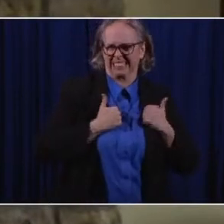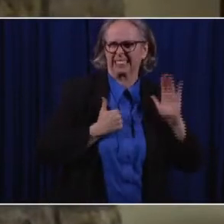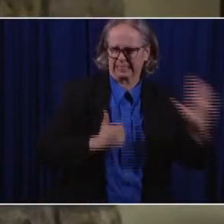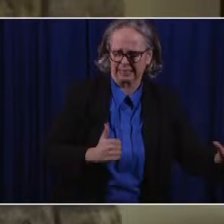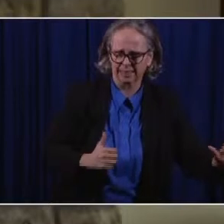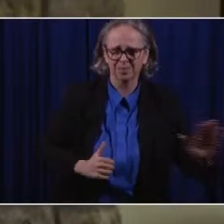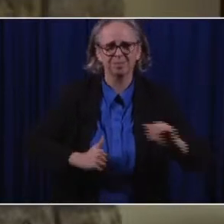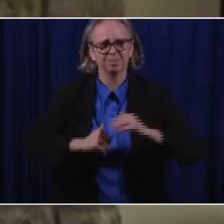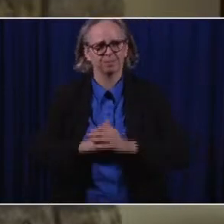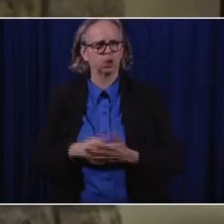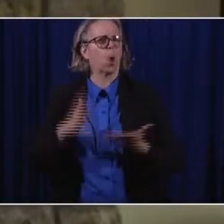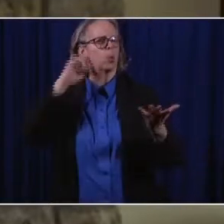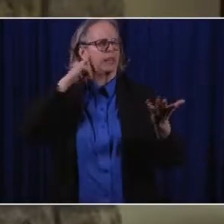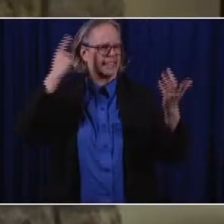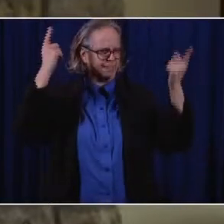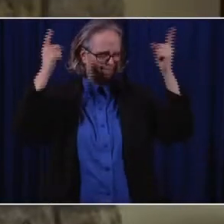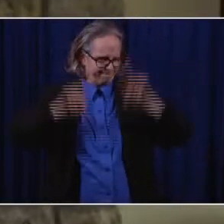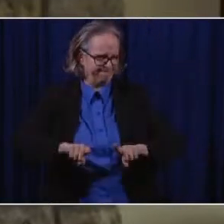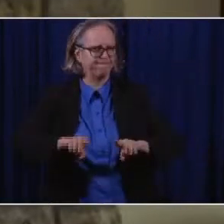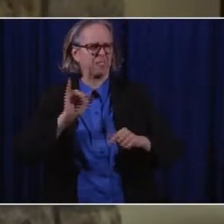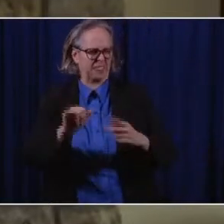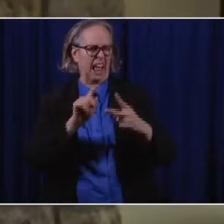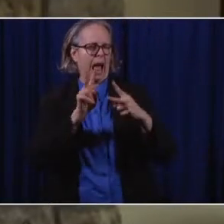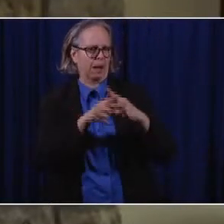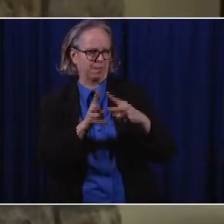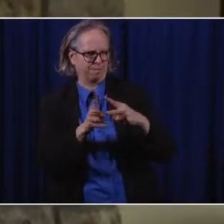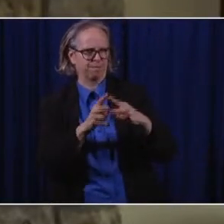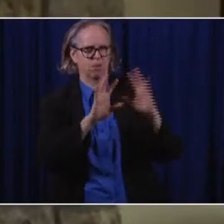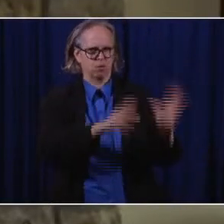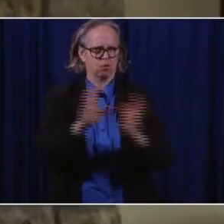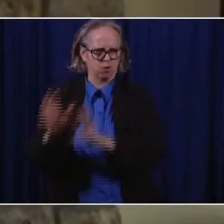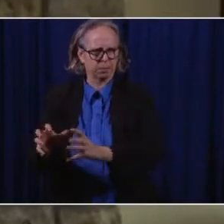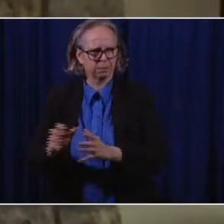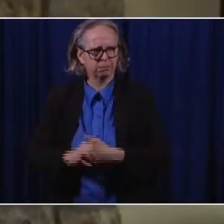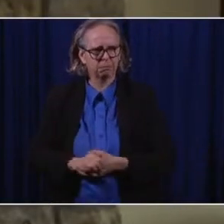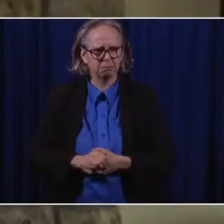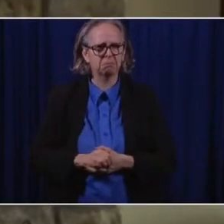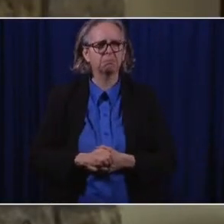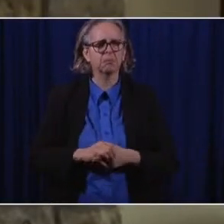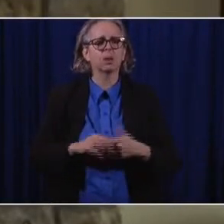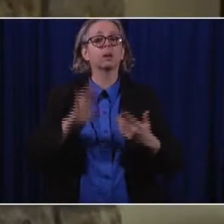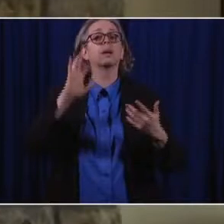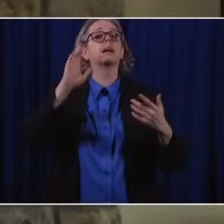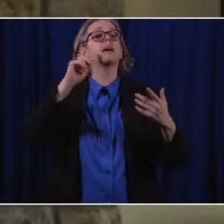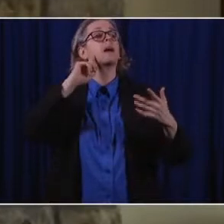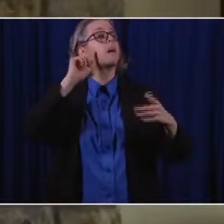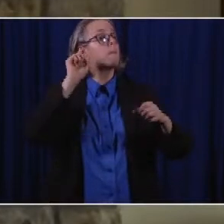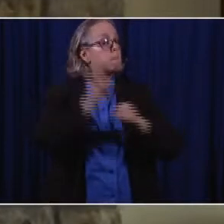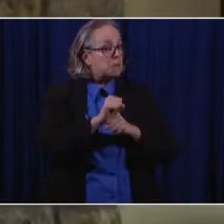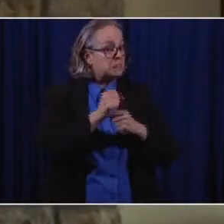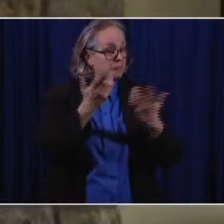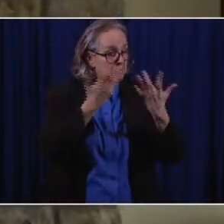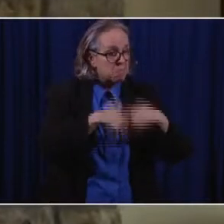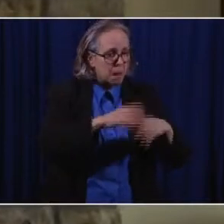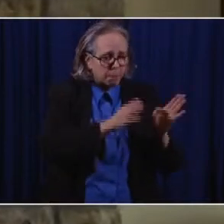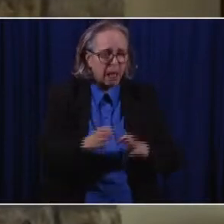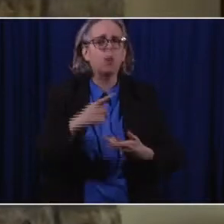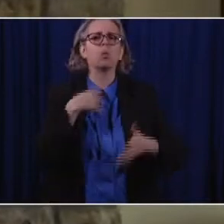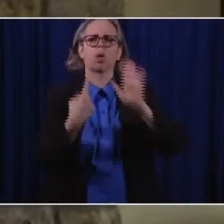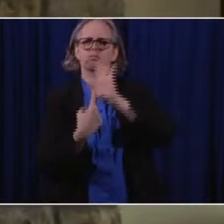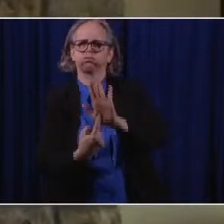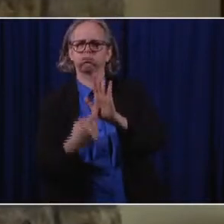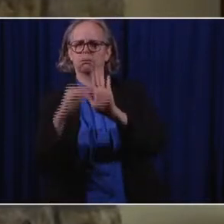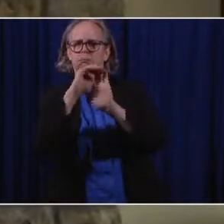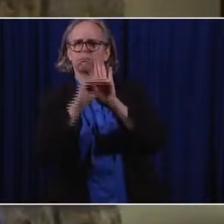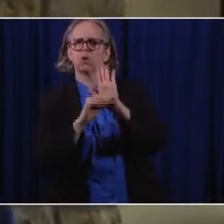certainly make that order public when that's done. But that's generally how it's going to work. Next